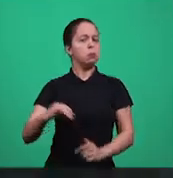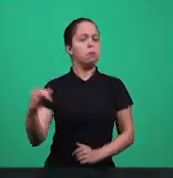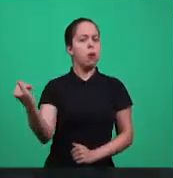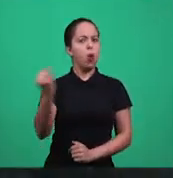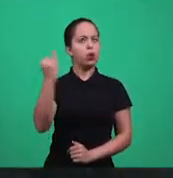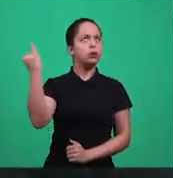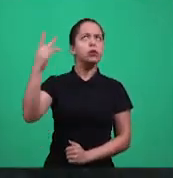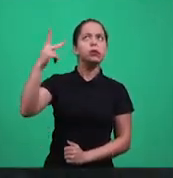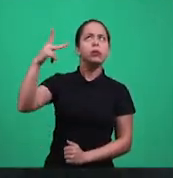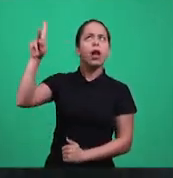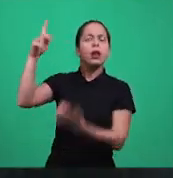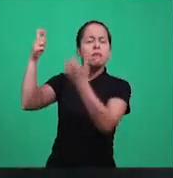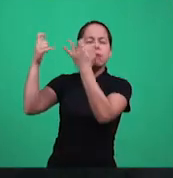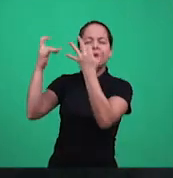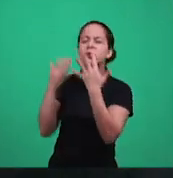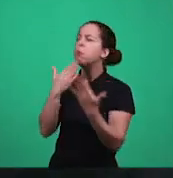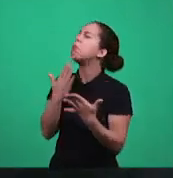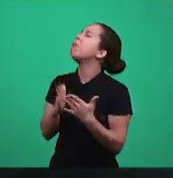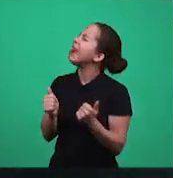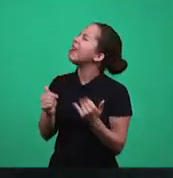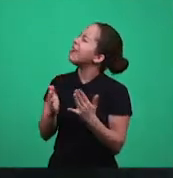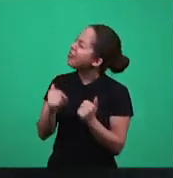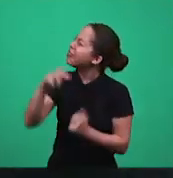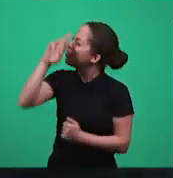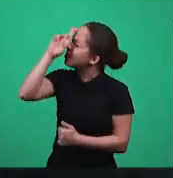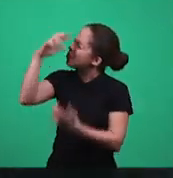Oh, seek the blessings of the Lord.